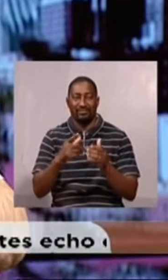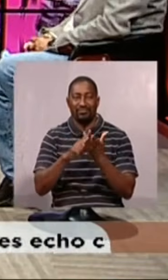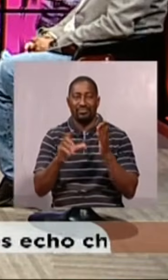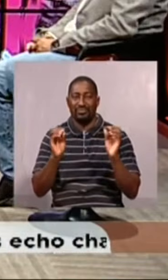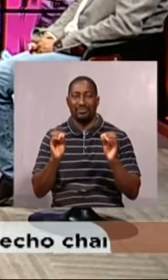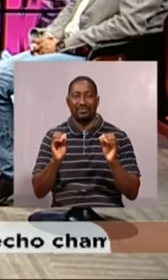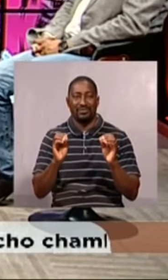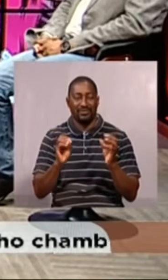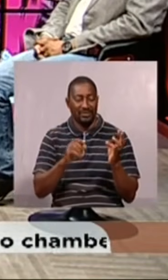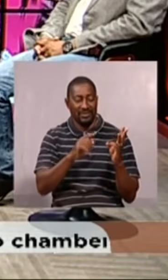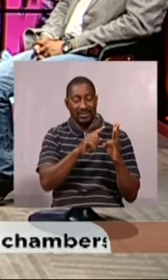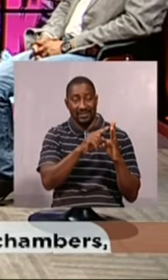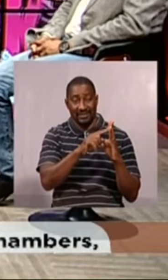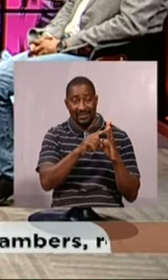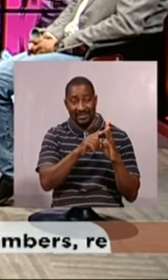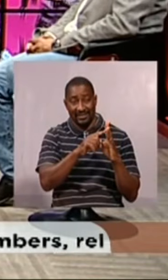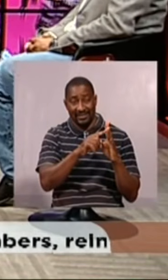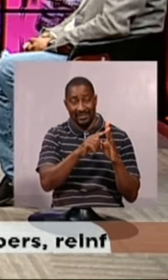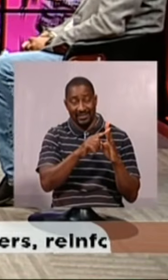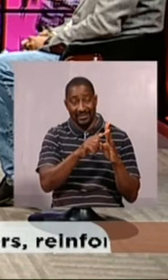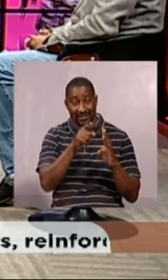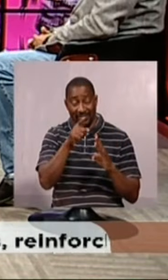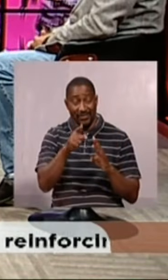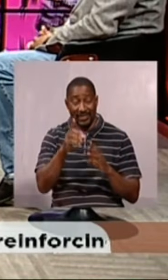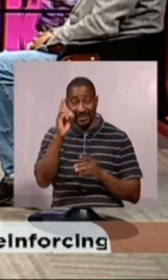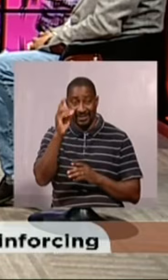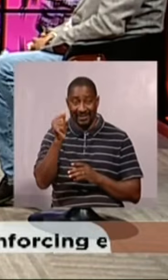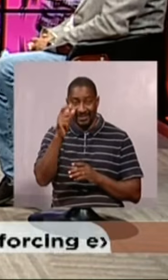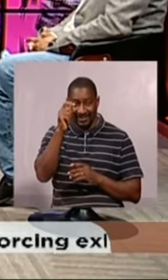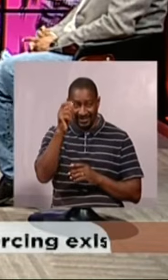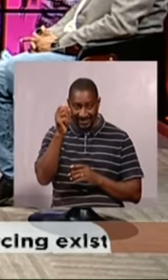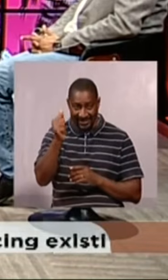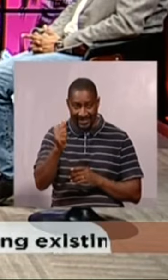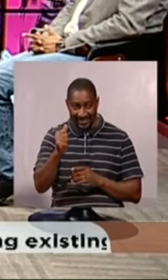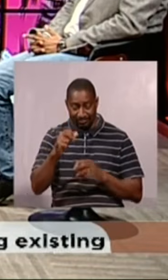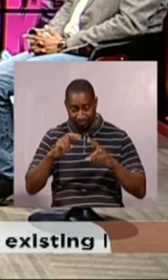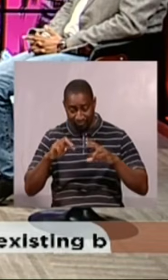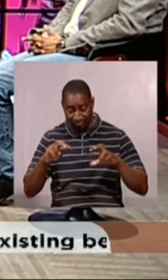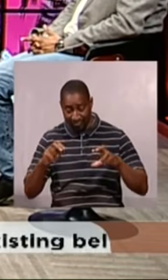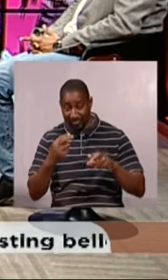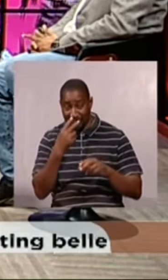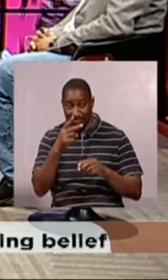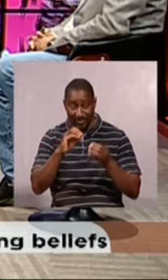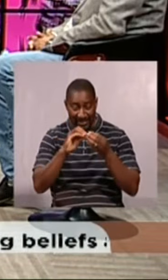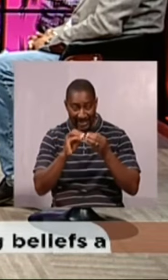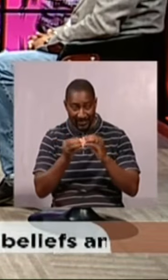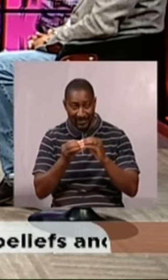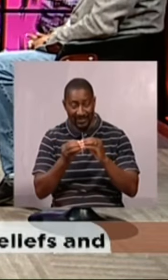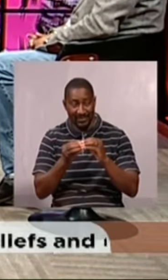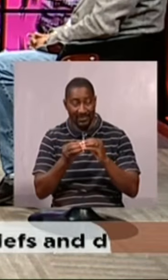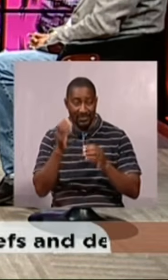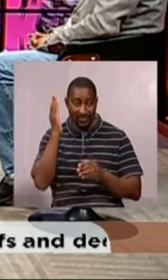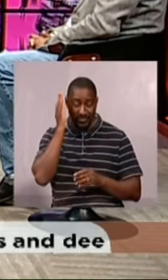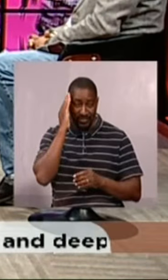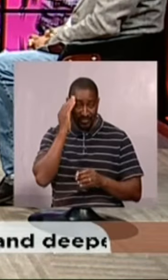Sonny, you are the data analyst. You look at numbers, and from those numbers you can draw what's happening. And we know that this